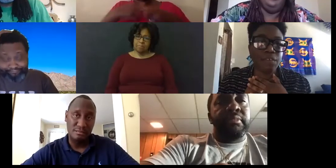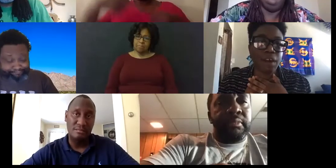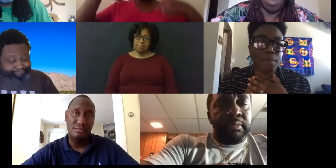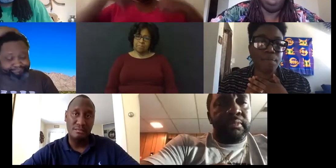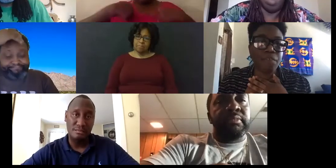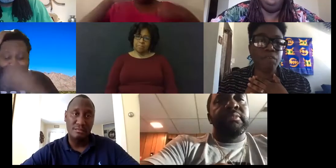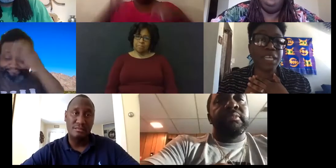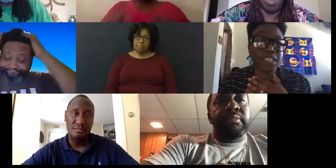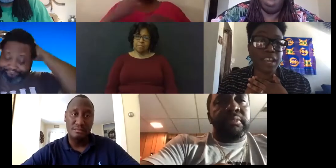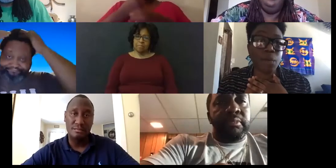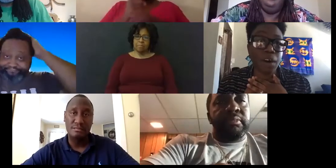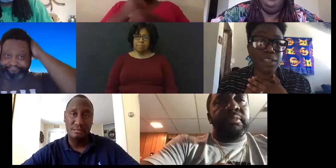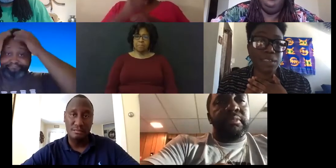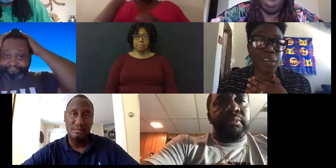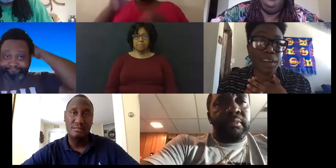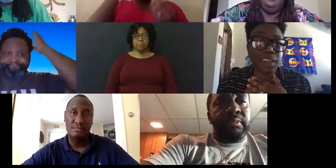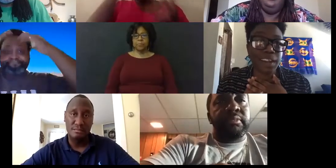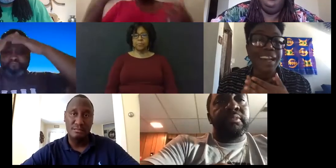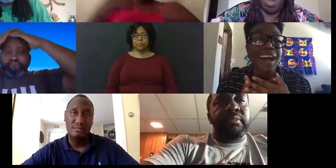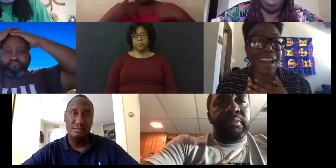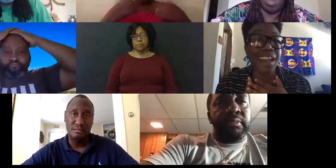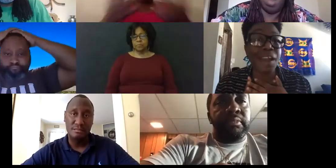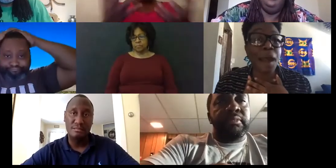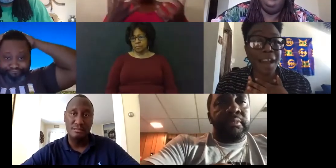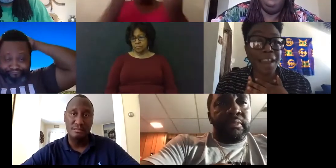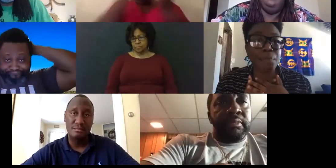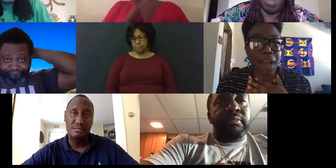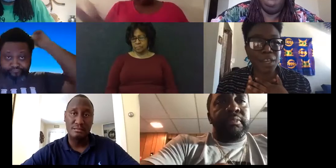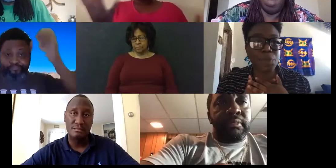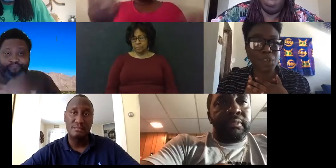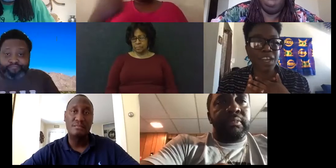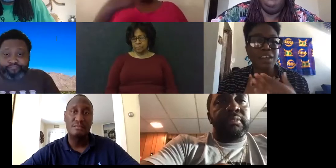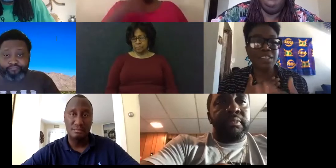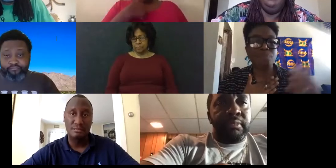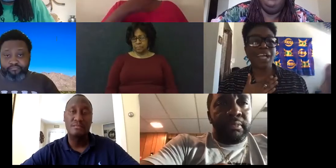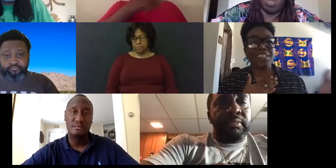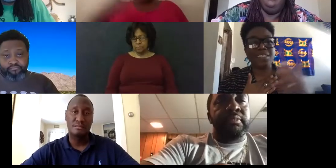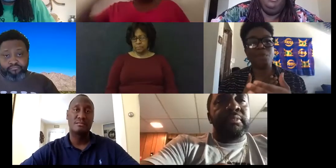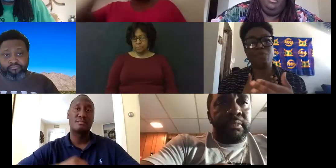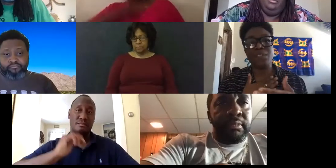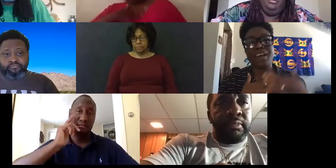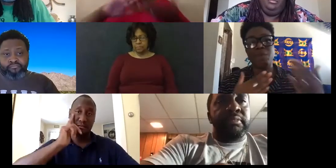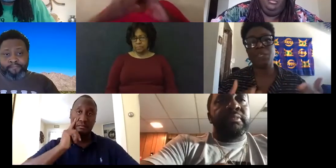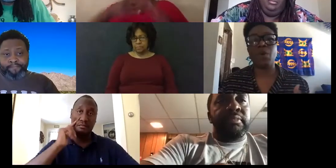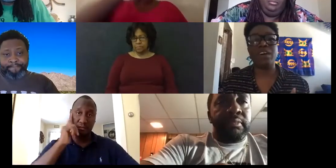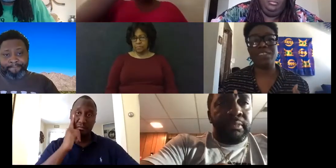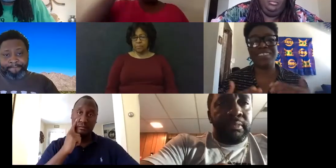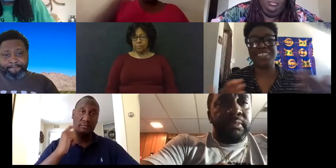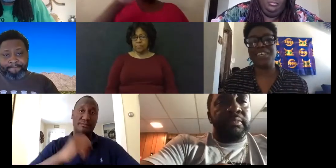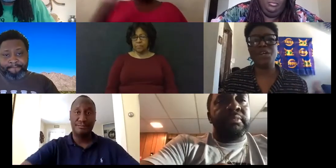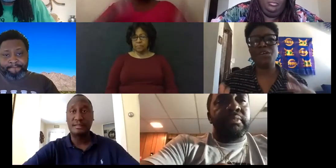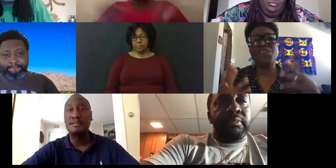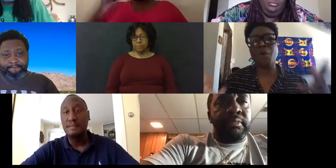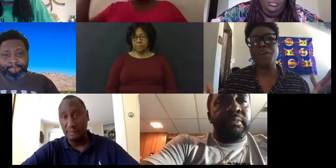of information that I want to put out there. Like, I and my community, us Black disabled folks, have to be the ones